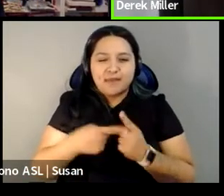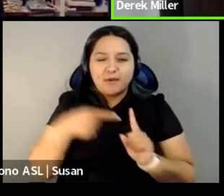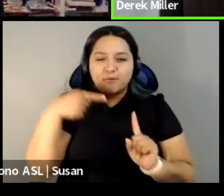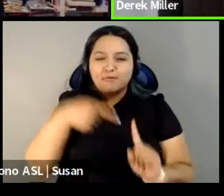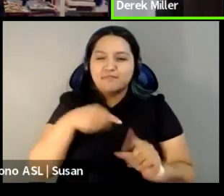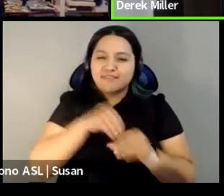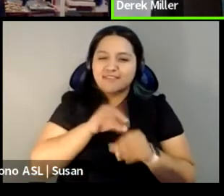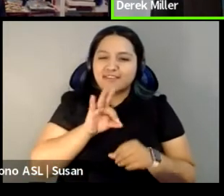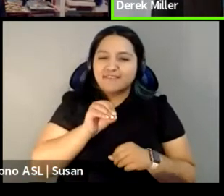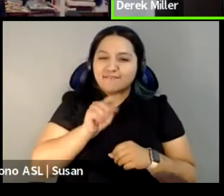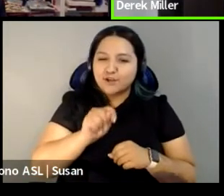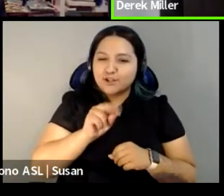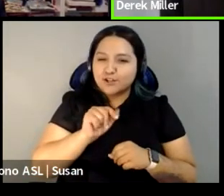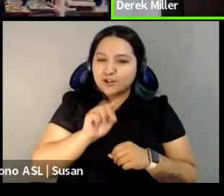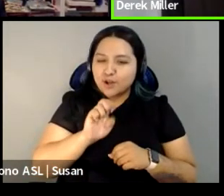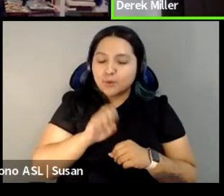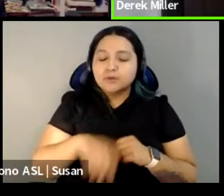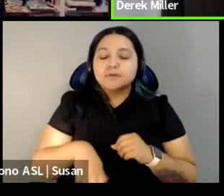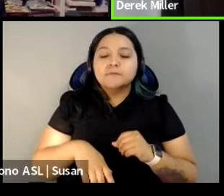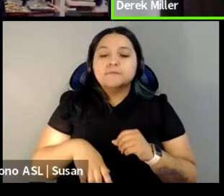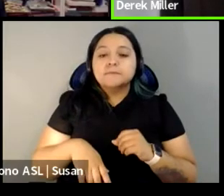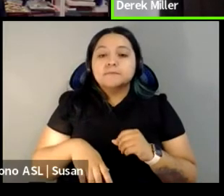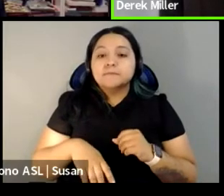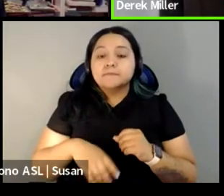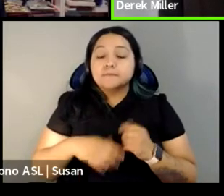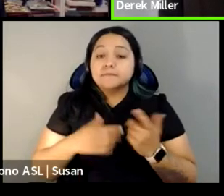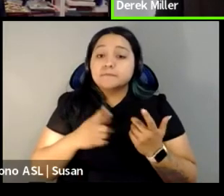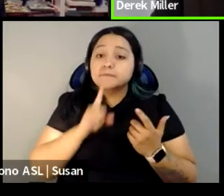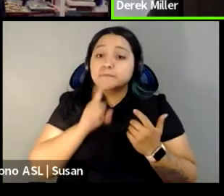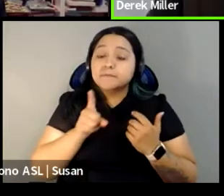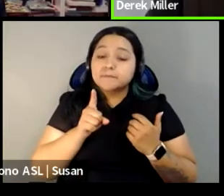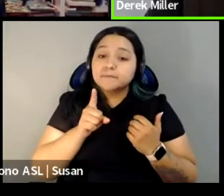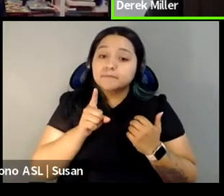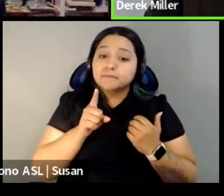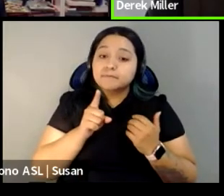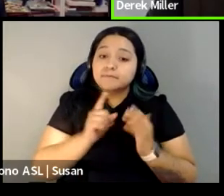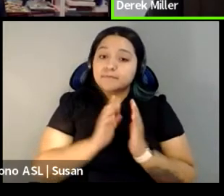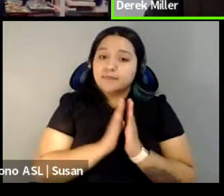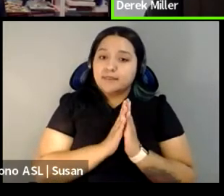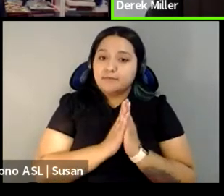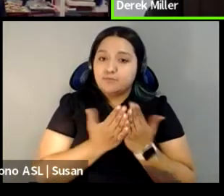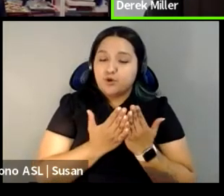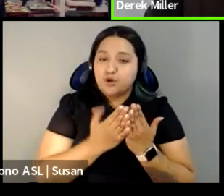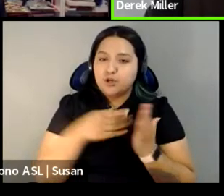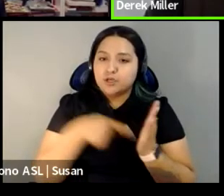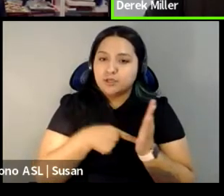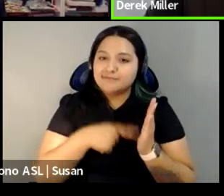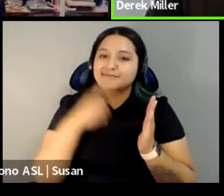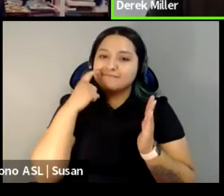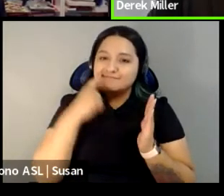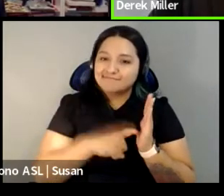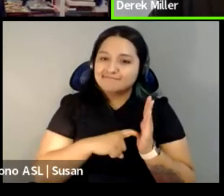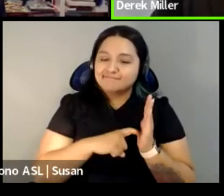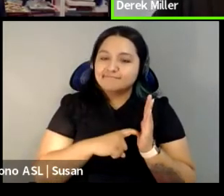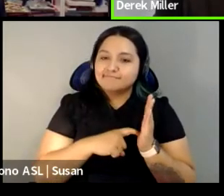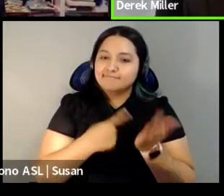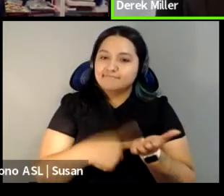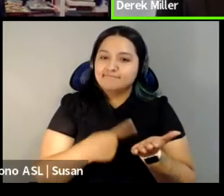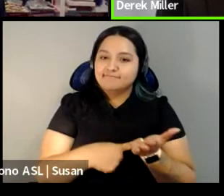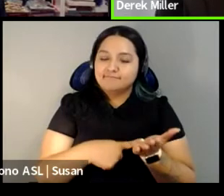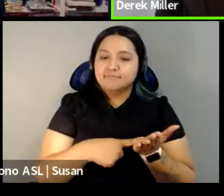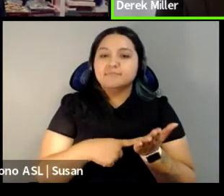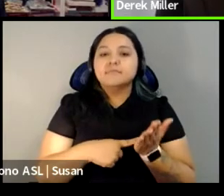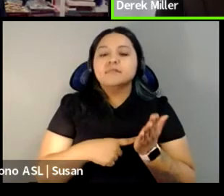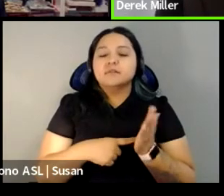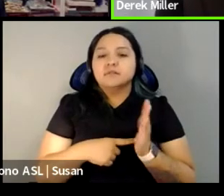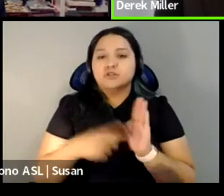including drawing on Marlis's work, there's a version of this story that notes how important contracts are to copyright, as well as